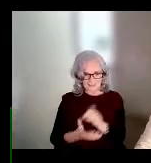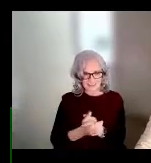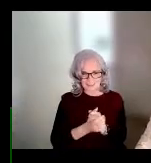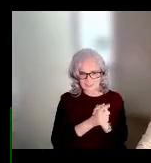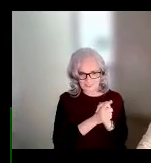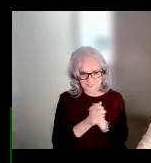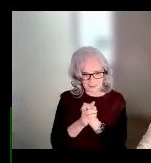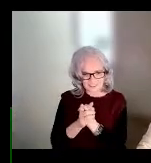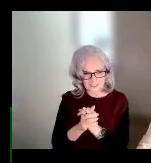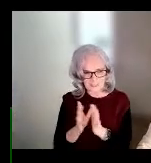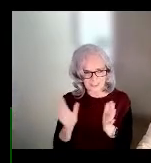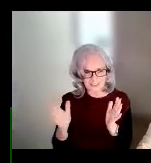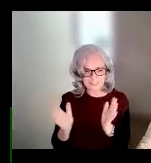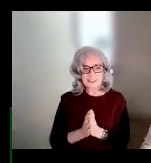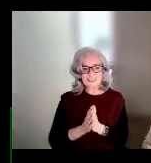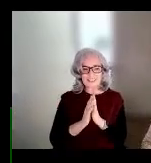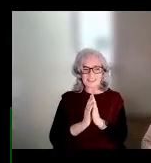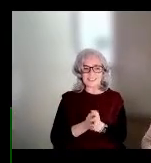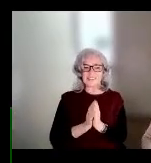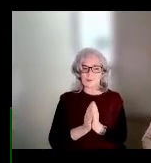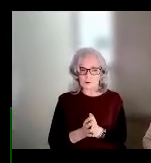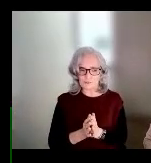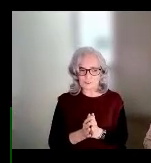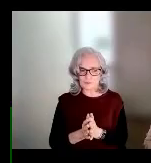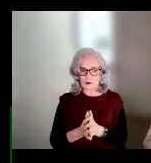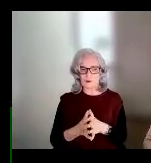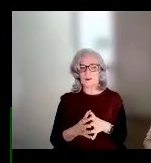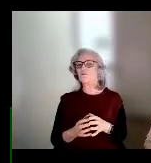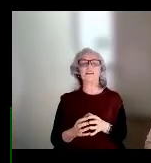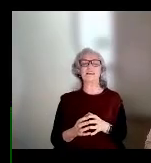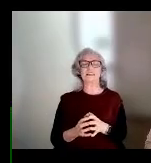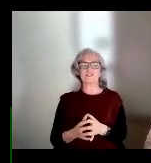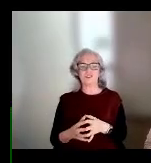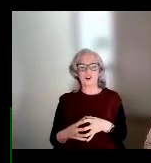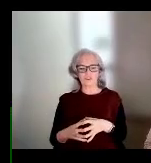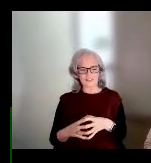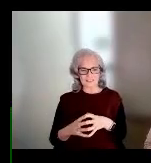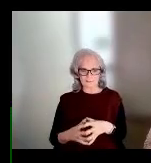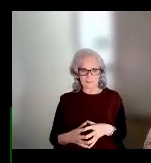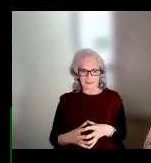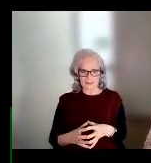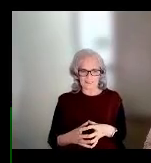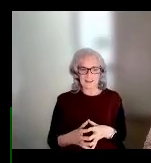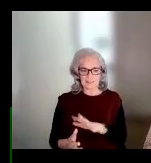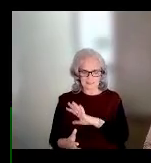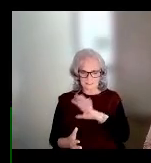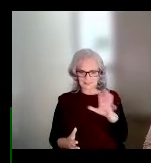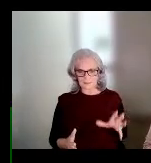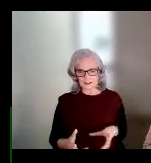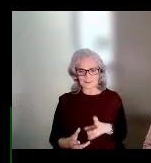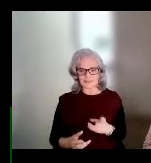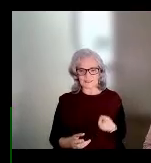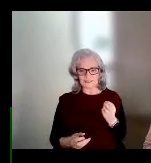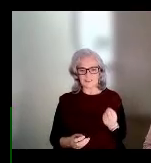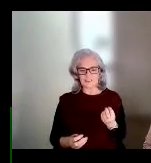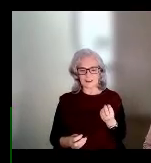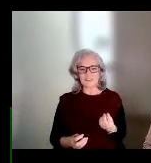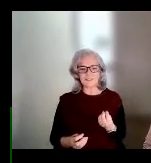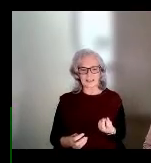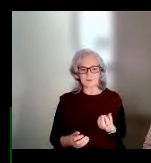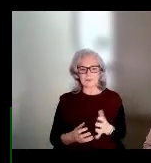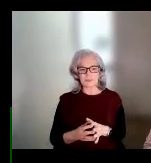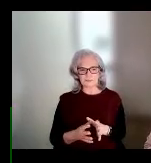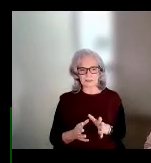good things. Okay, if it's got to start, it's a good thing. So there is support for the role and recognition of its impact. And so that's part of the study